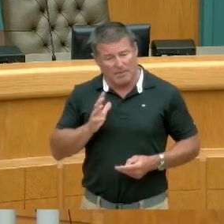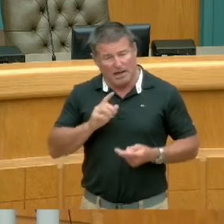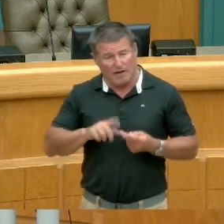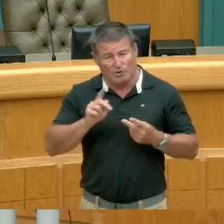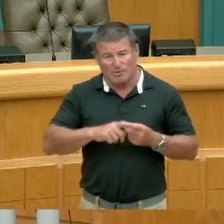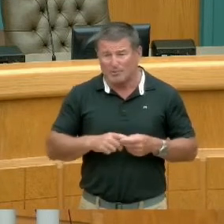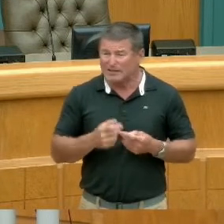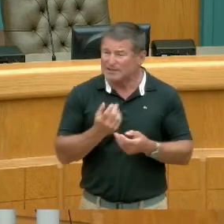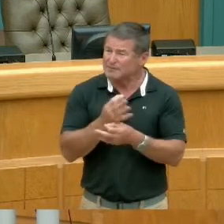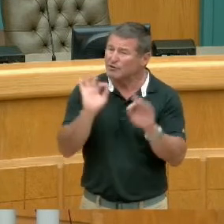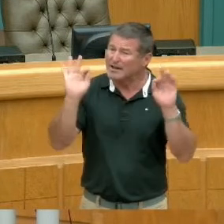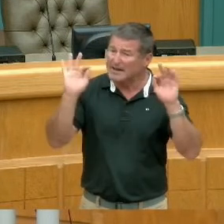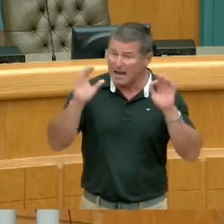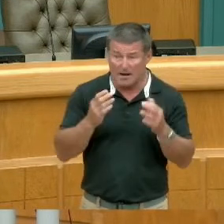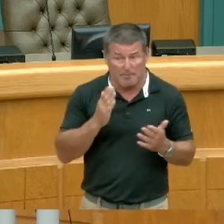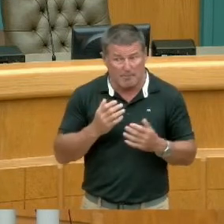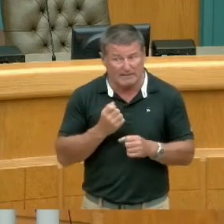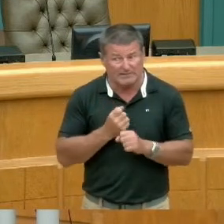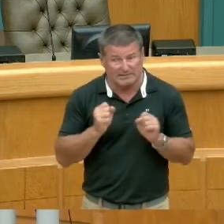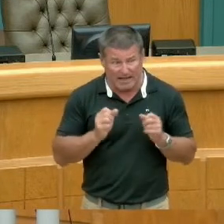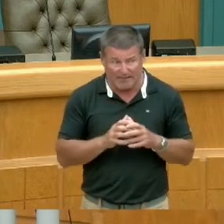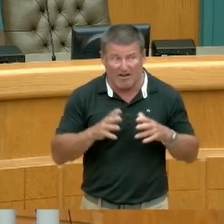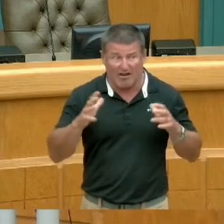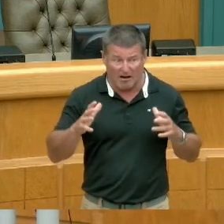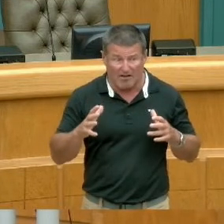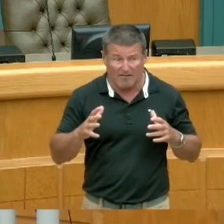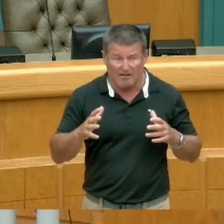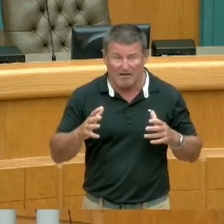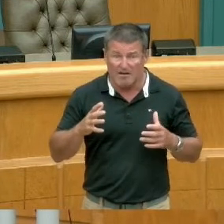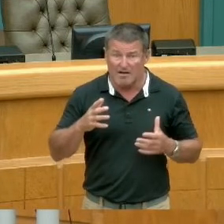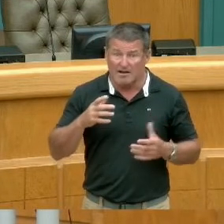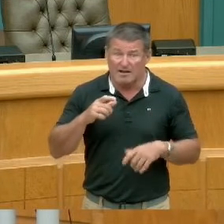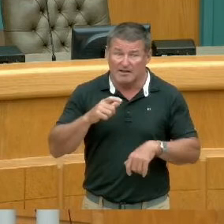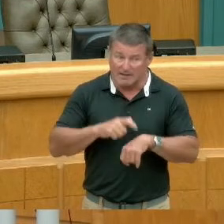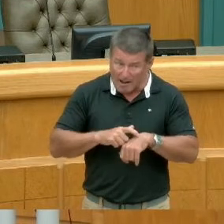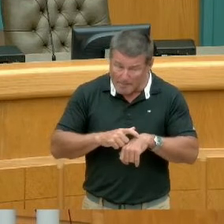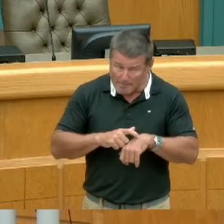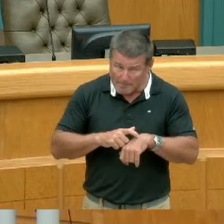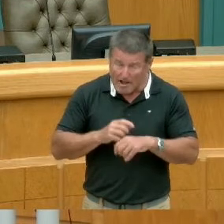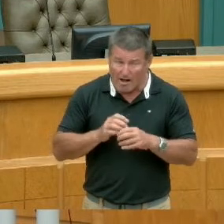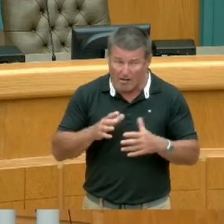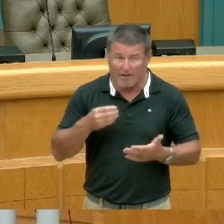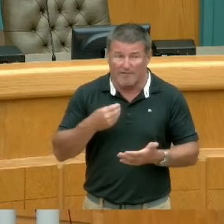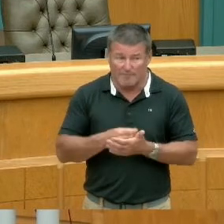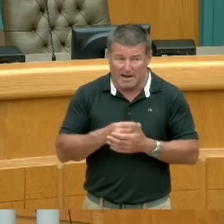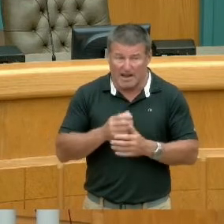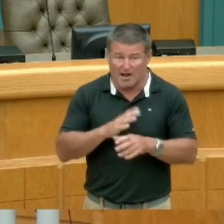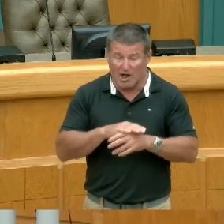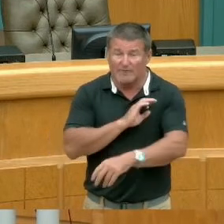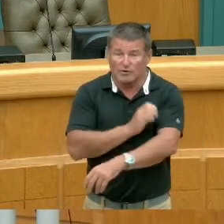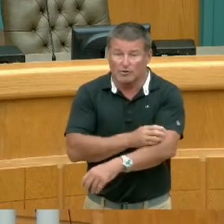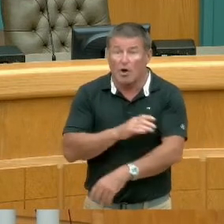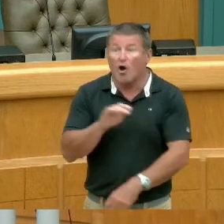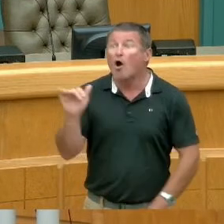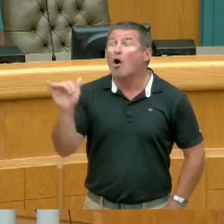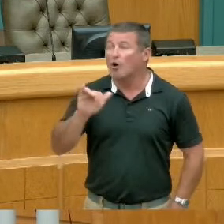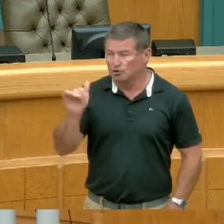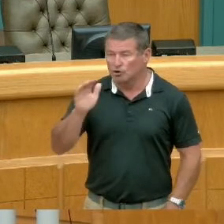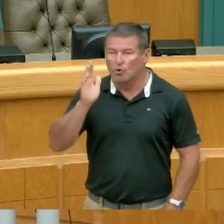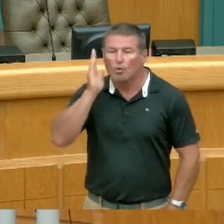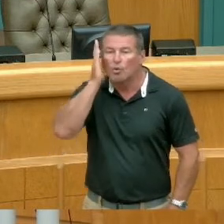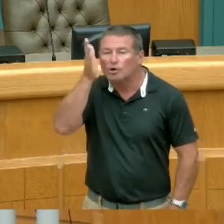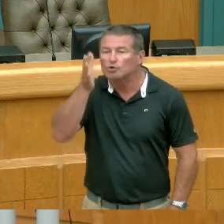anybody anything, and it could save a lot of people a lot of time and a lot of money and a lot of energy. We're also going to be changing,